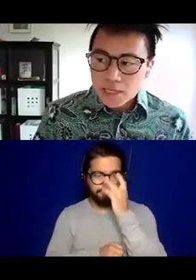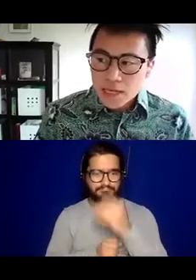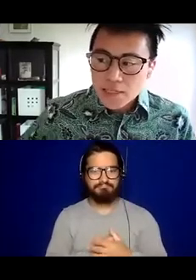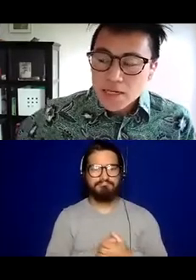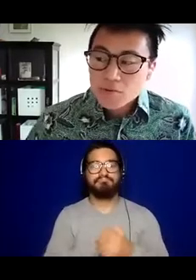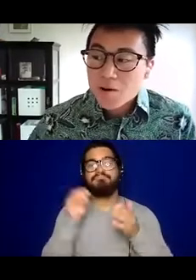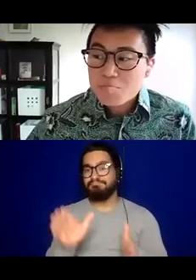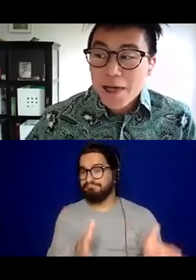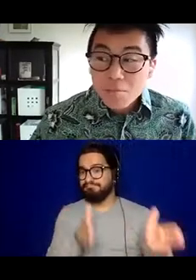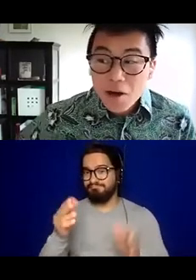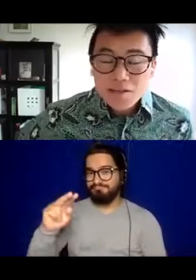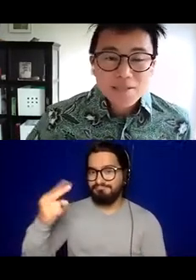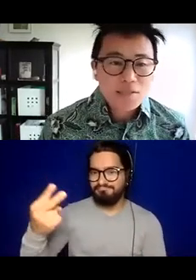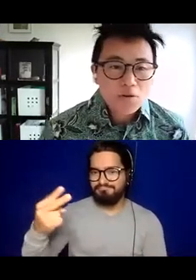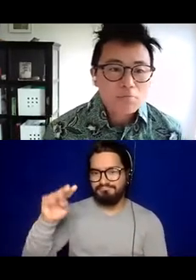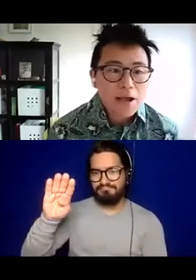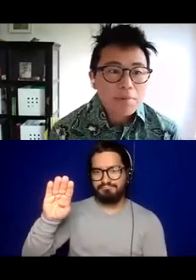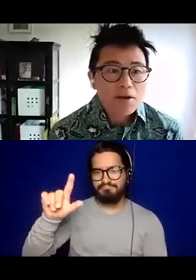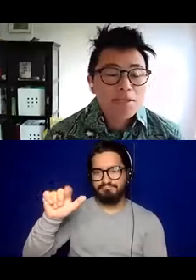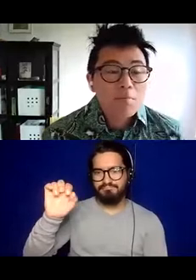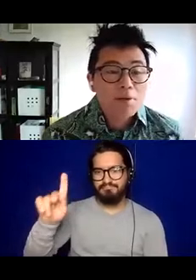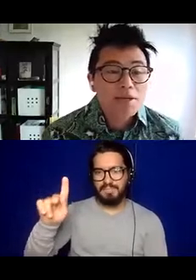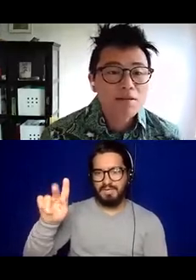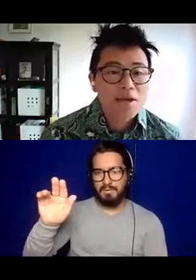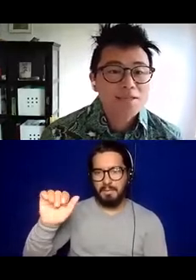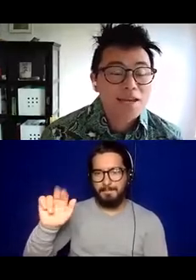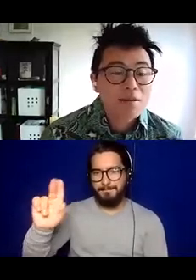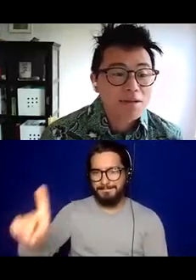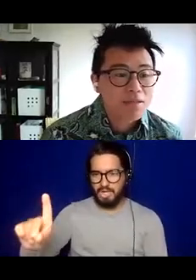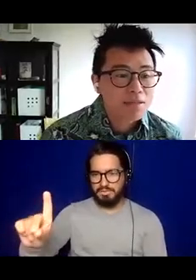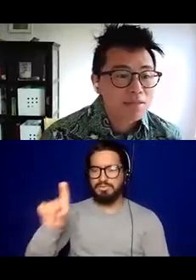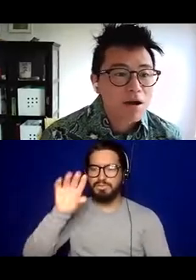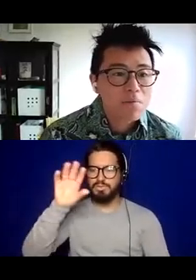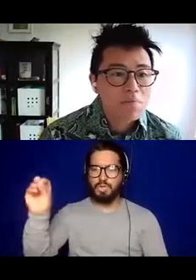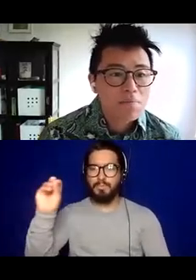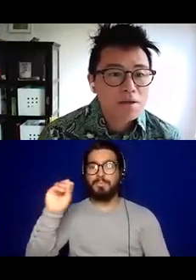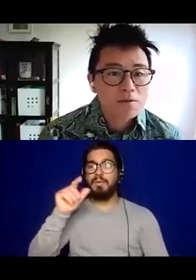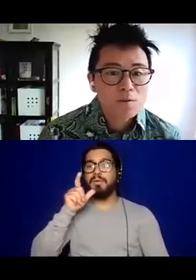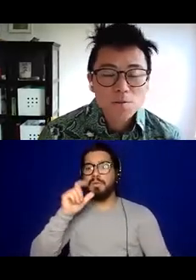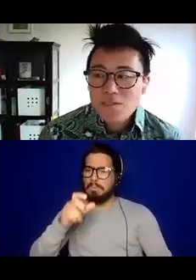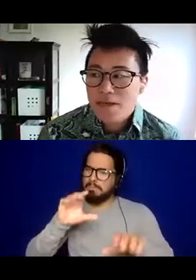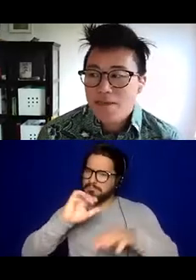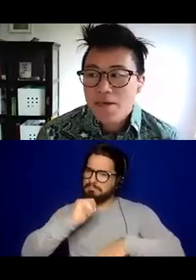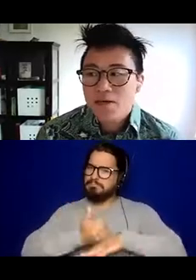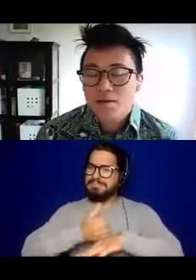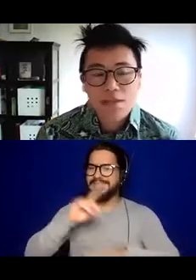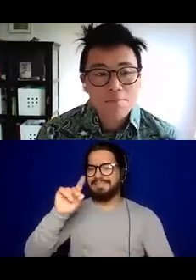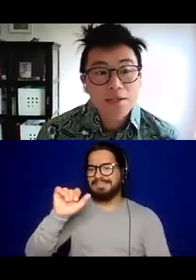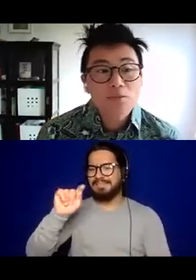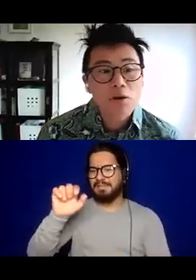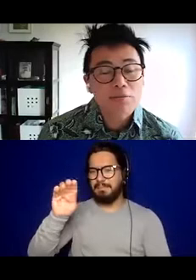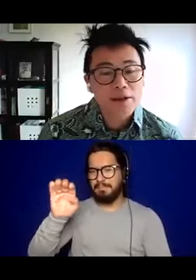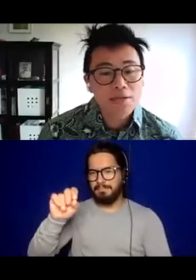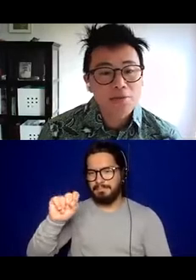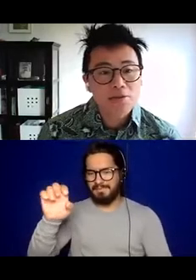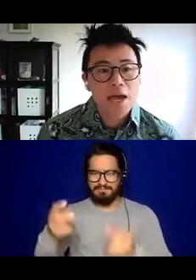The second case study is around Blackbaud. So Blackbaud is a company that makes database tools, and they make a